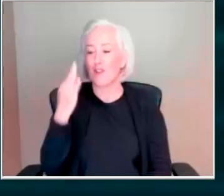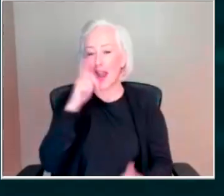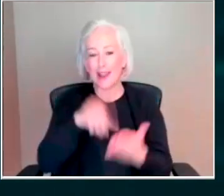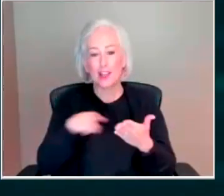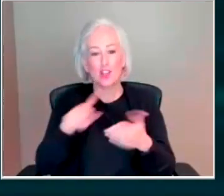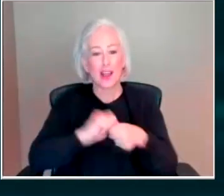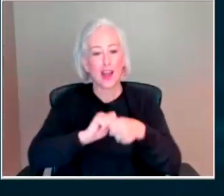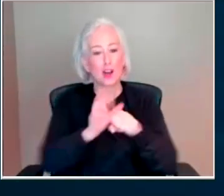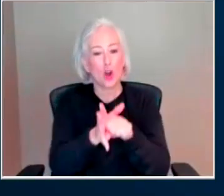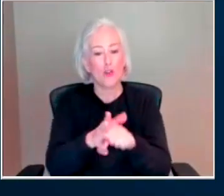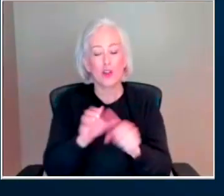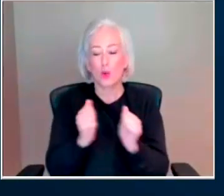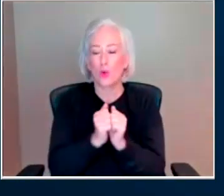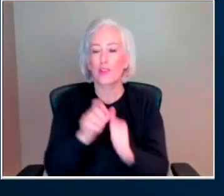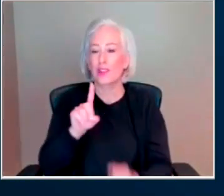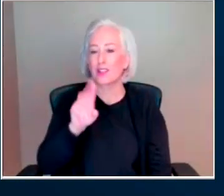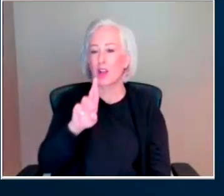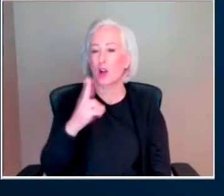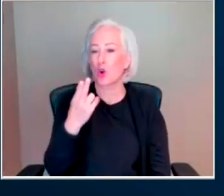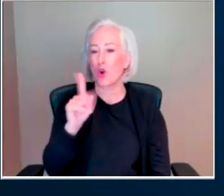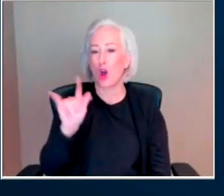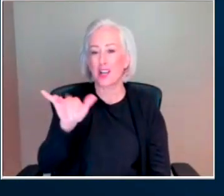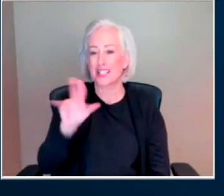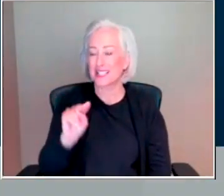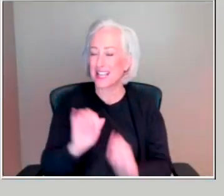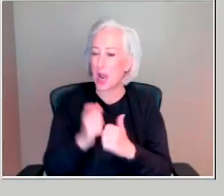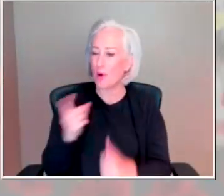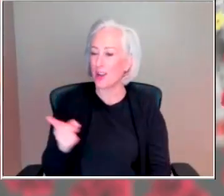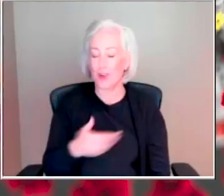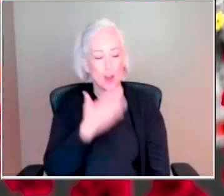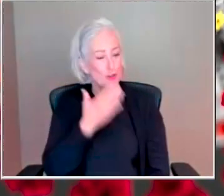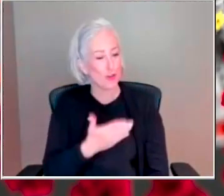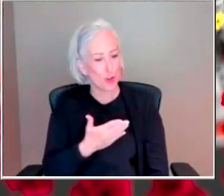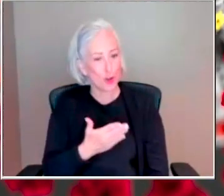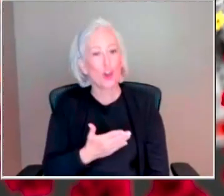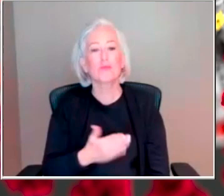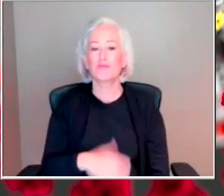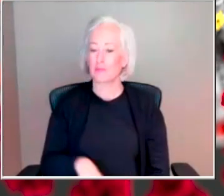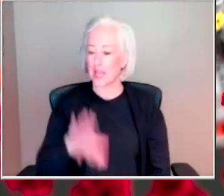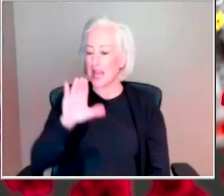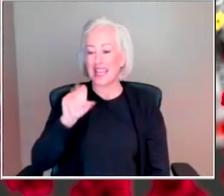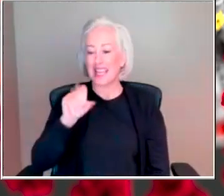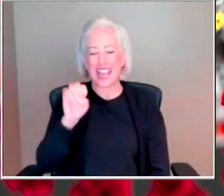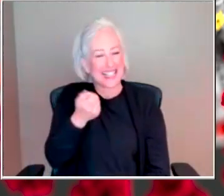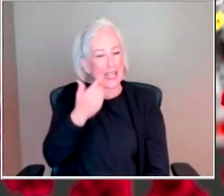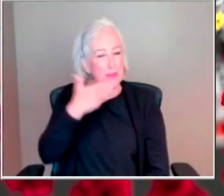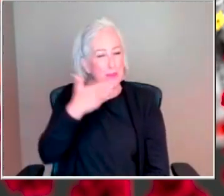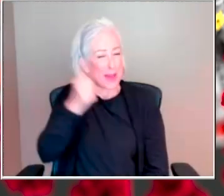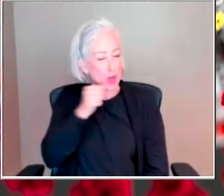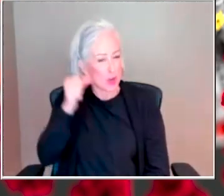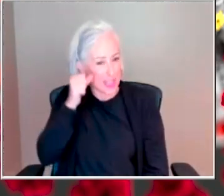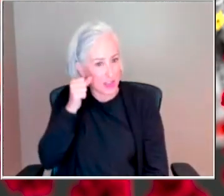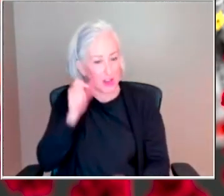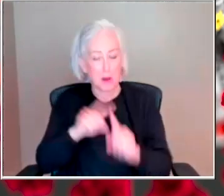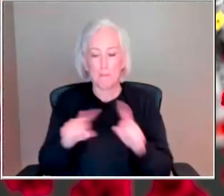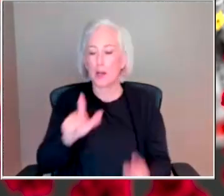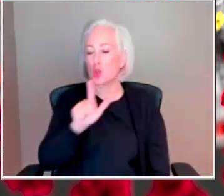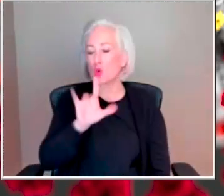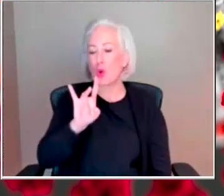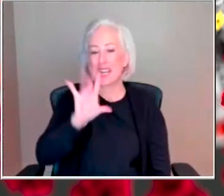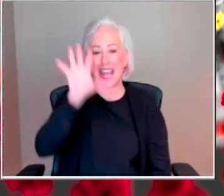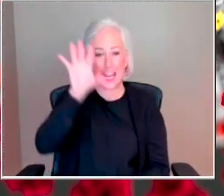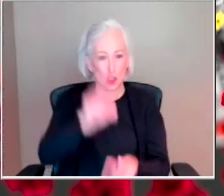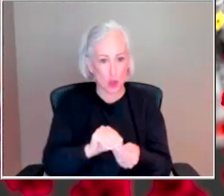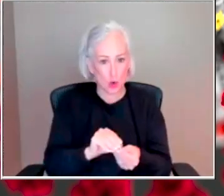Dr. Dana Hawkinson. Good morning. How are you? Hi, good. Hi. Yeah, the cases were a little bit better yesterday. Yeah. But 28 total,